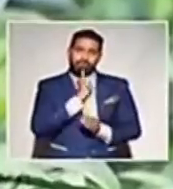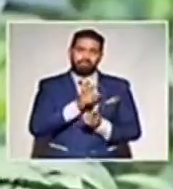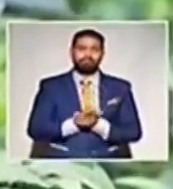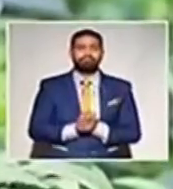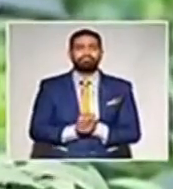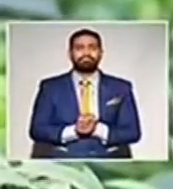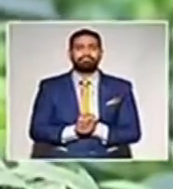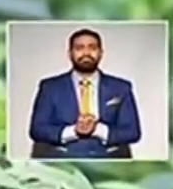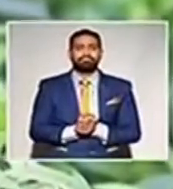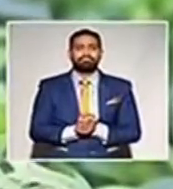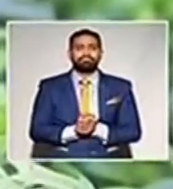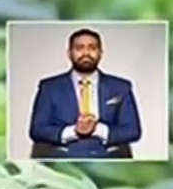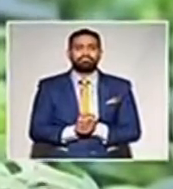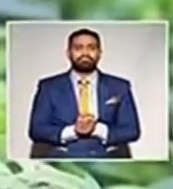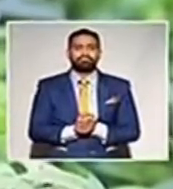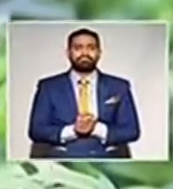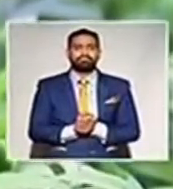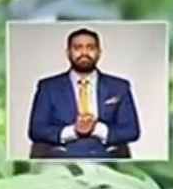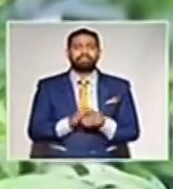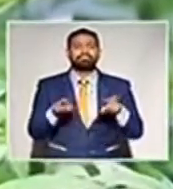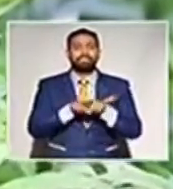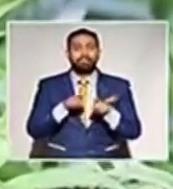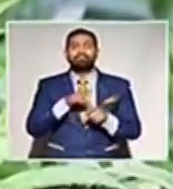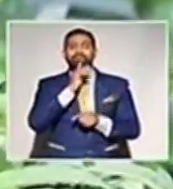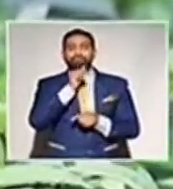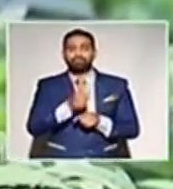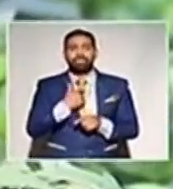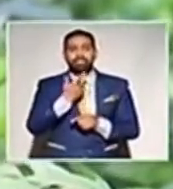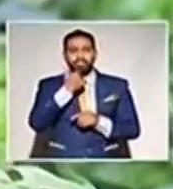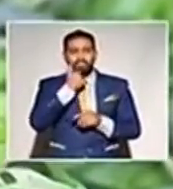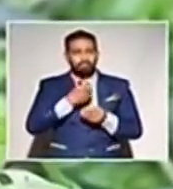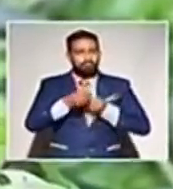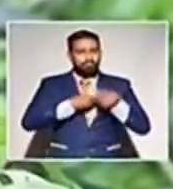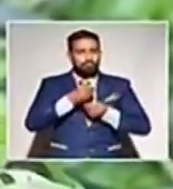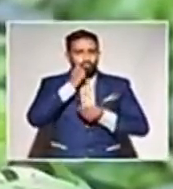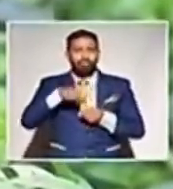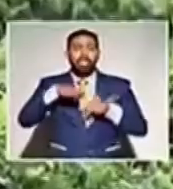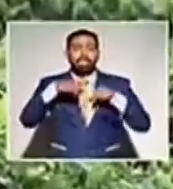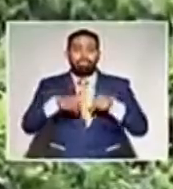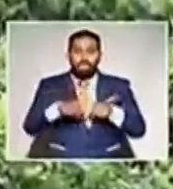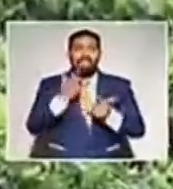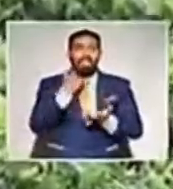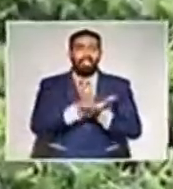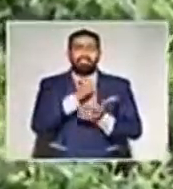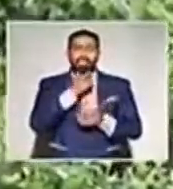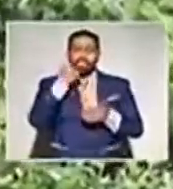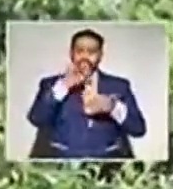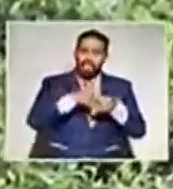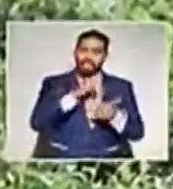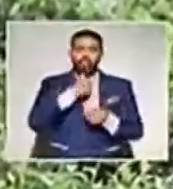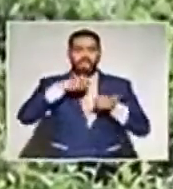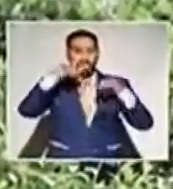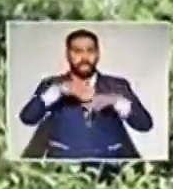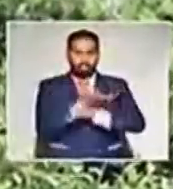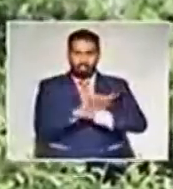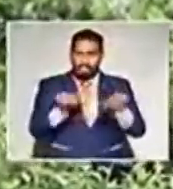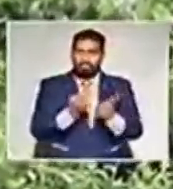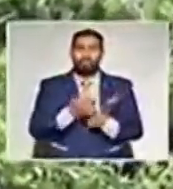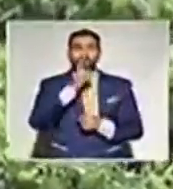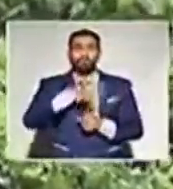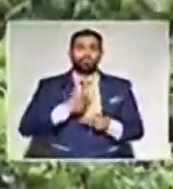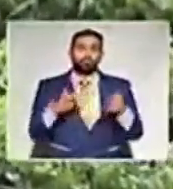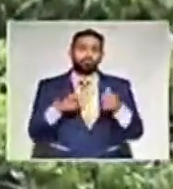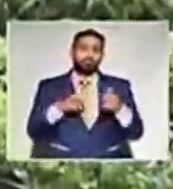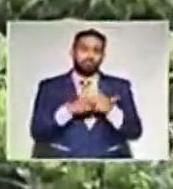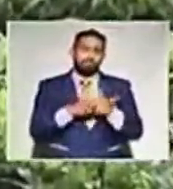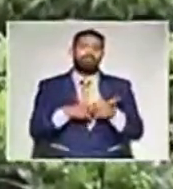Tea traders in the country say the current situation on the shortage of fuel and electricity is a major threat, resulting in the disruption of daily